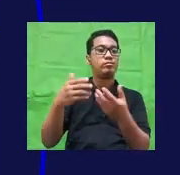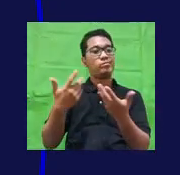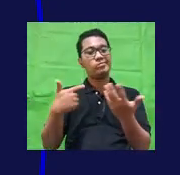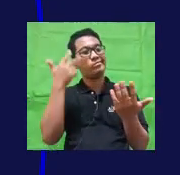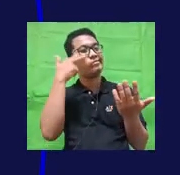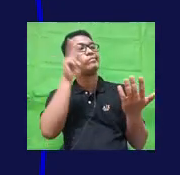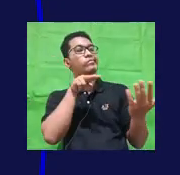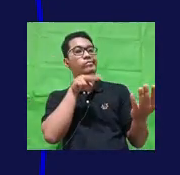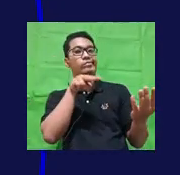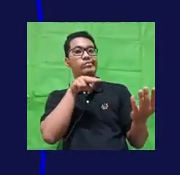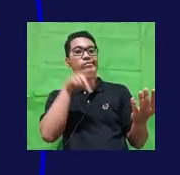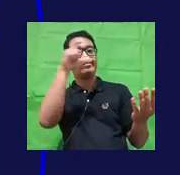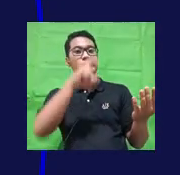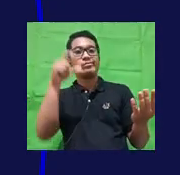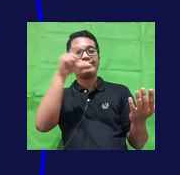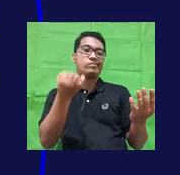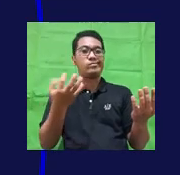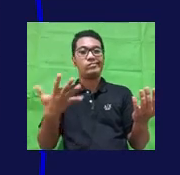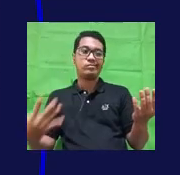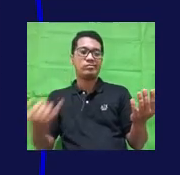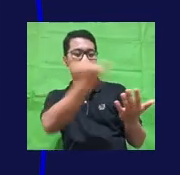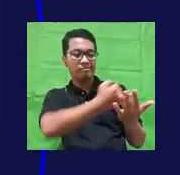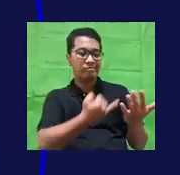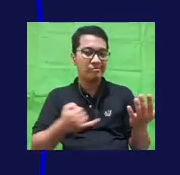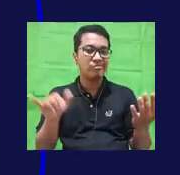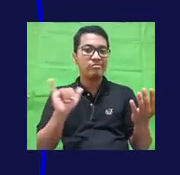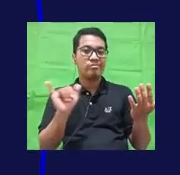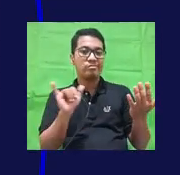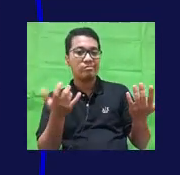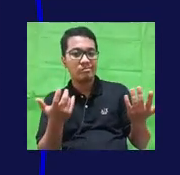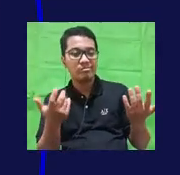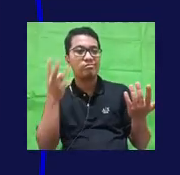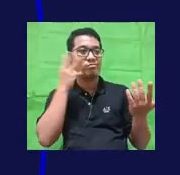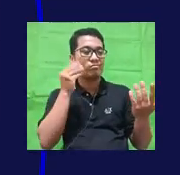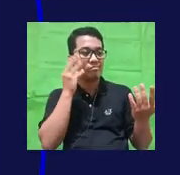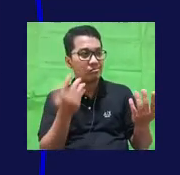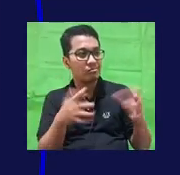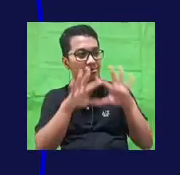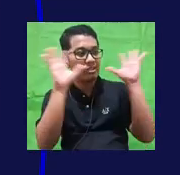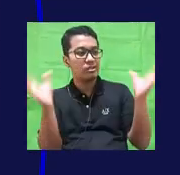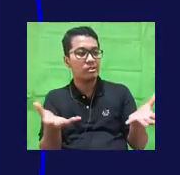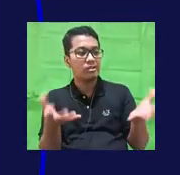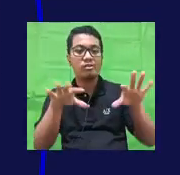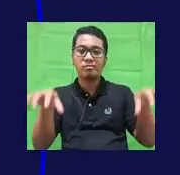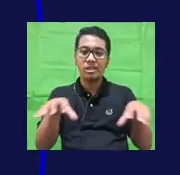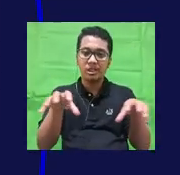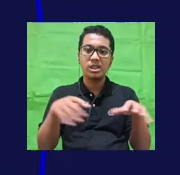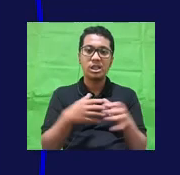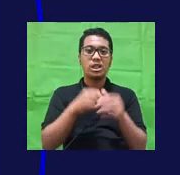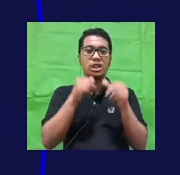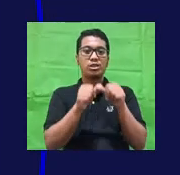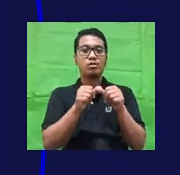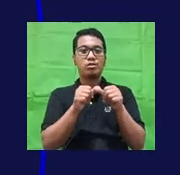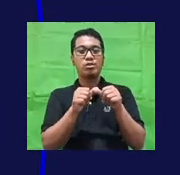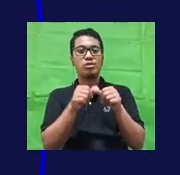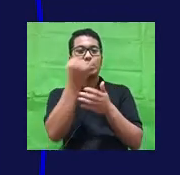to make some drawings relating how to expand the sense to the space. And then the next image is